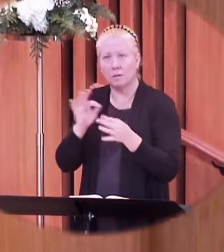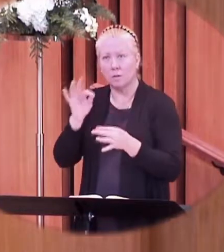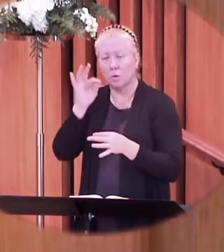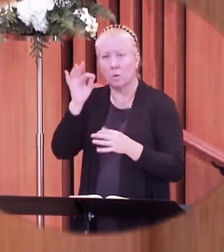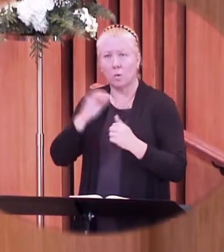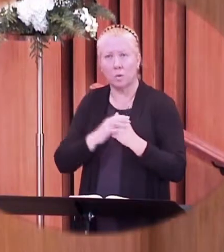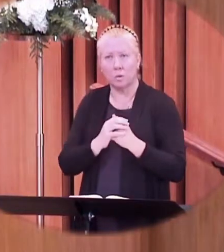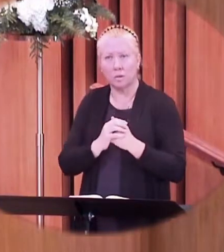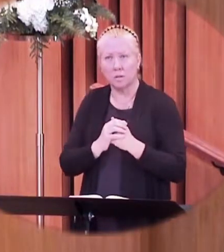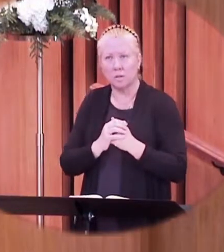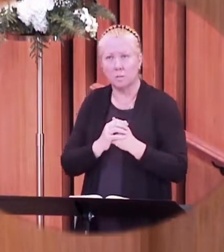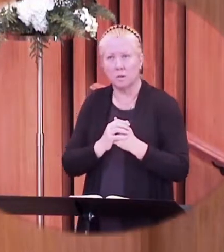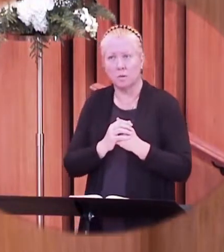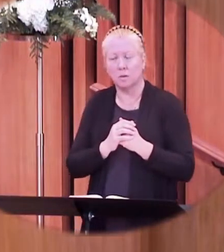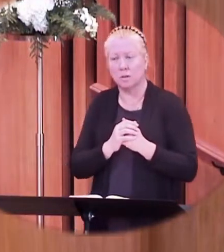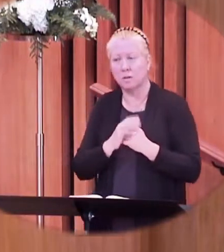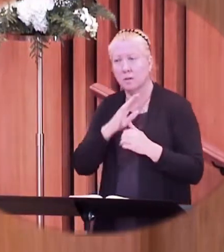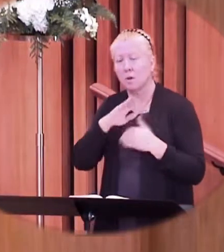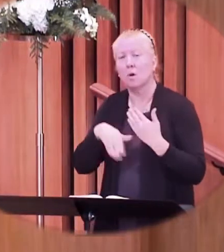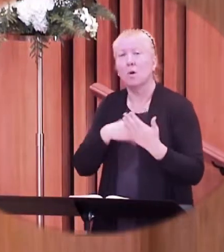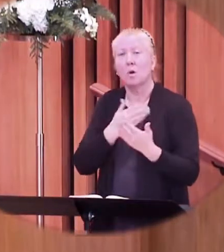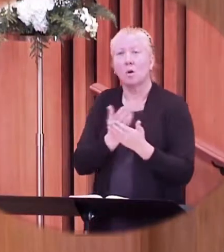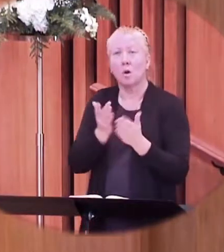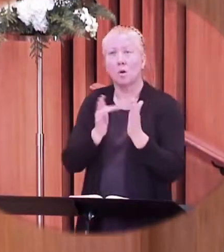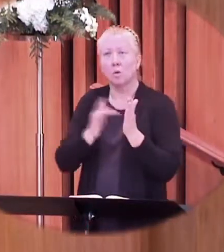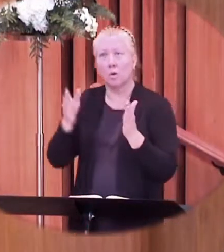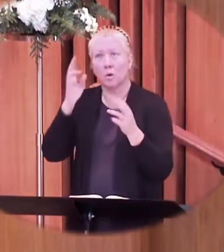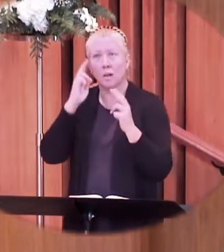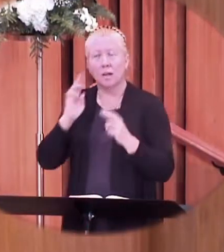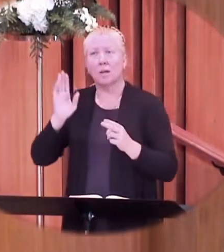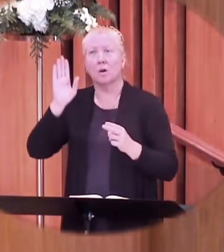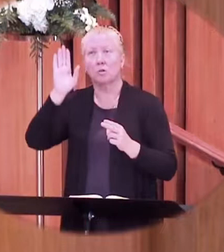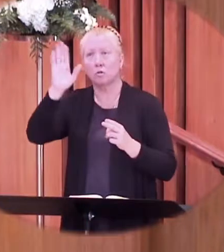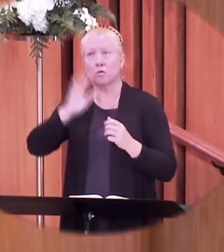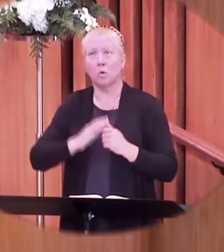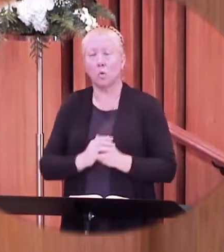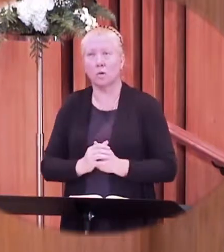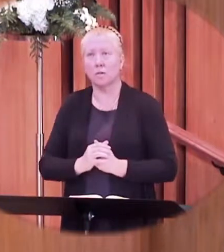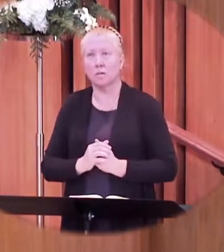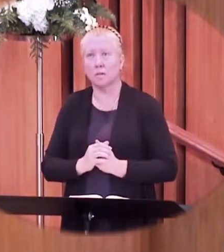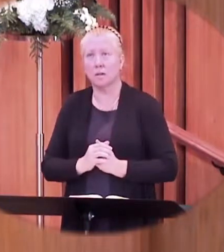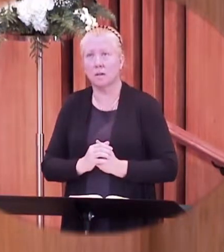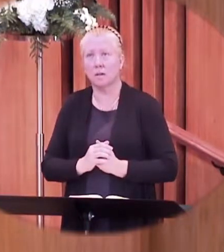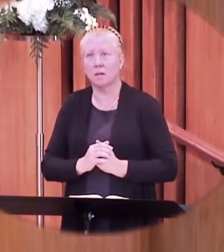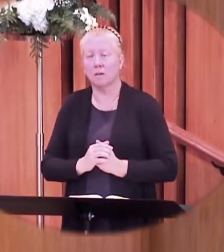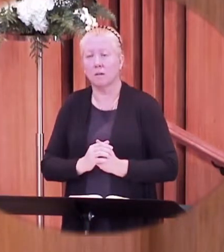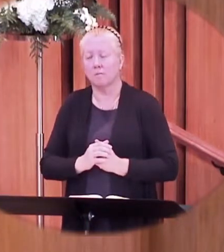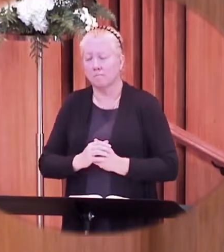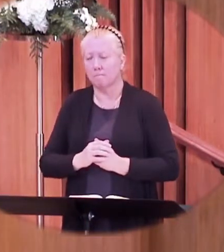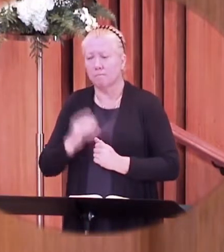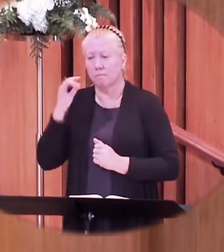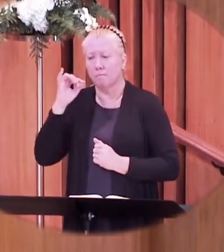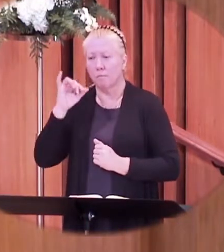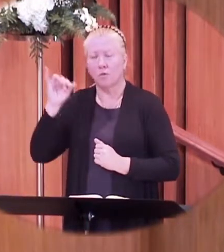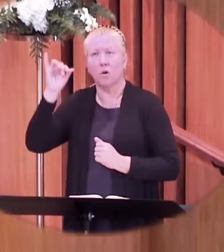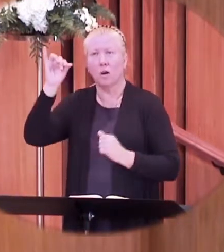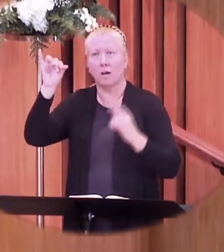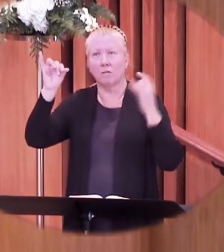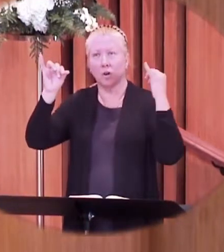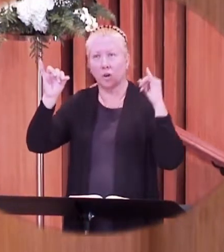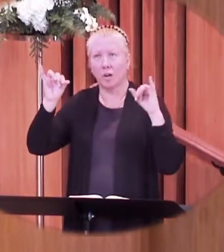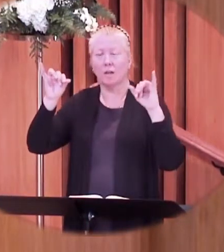unity of the Holy Spirit, all glory and honor is yours